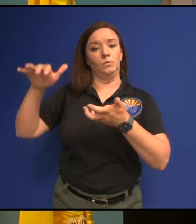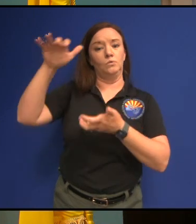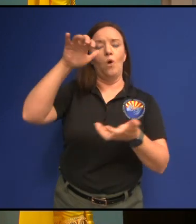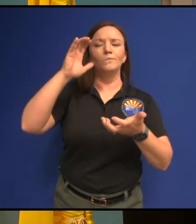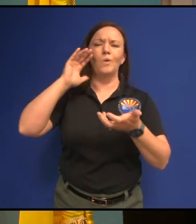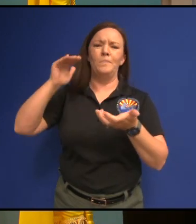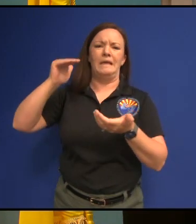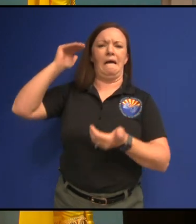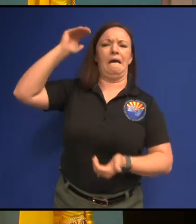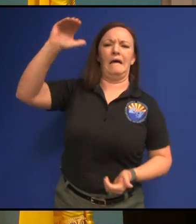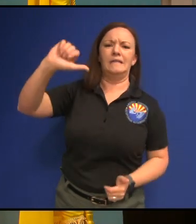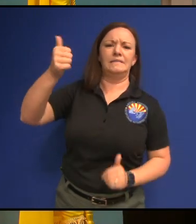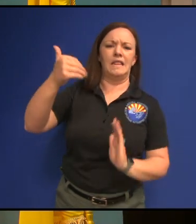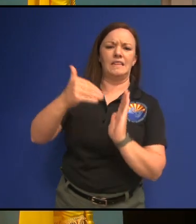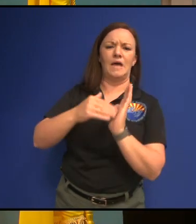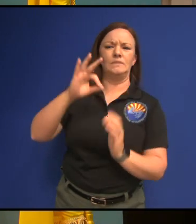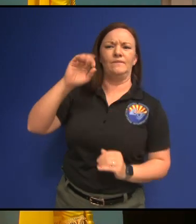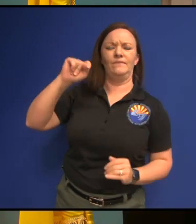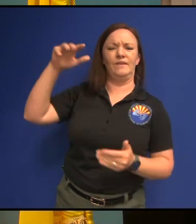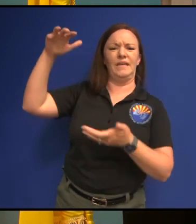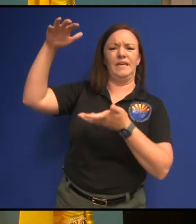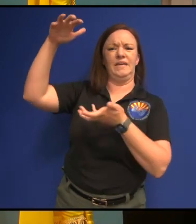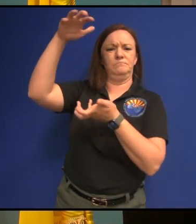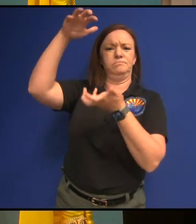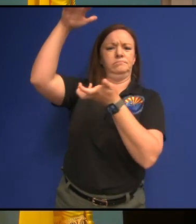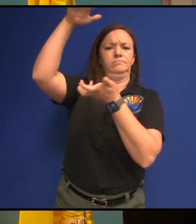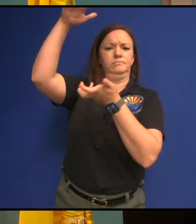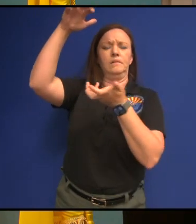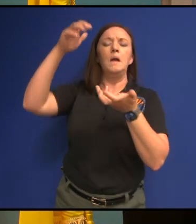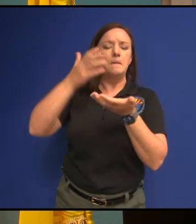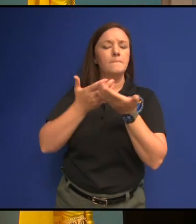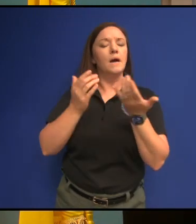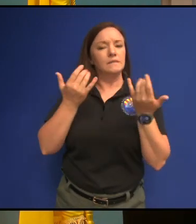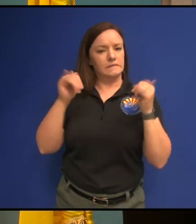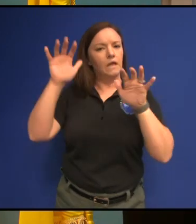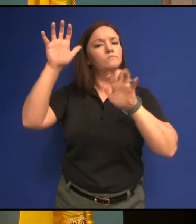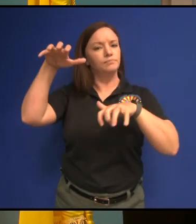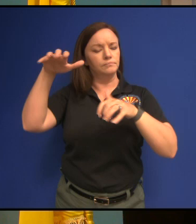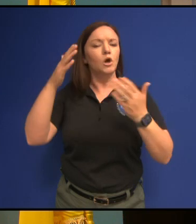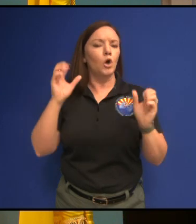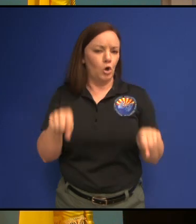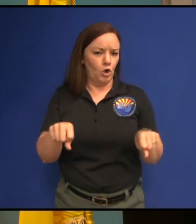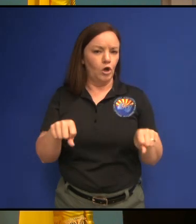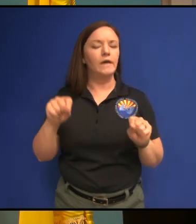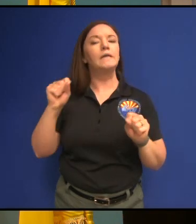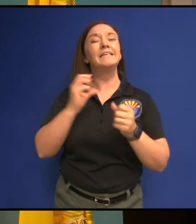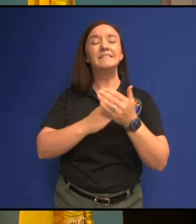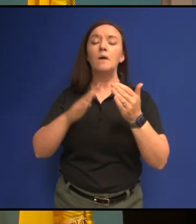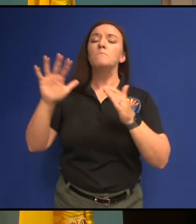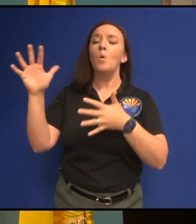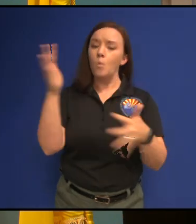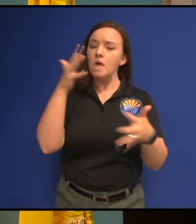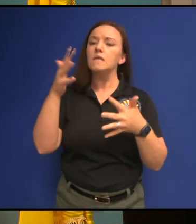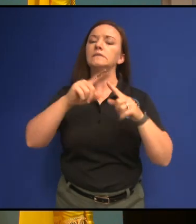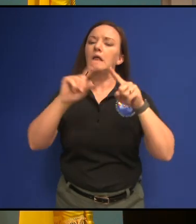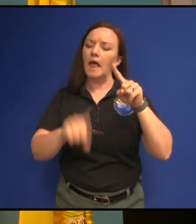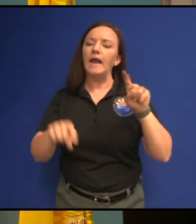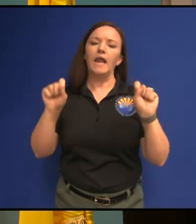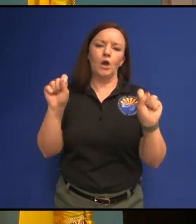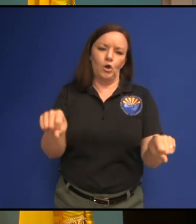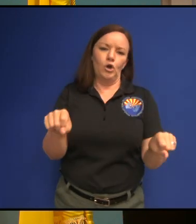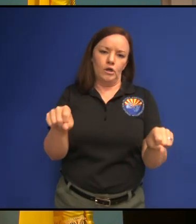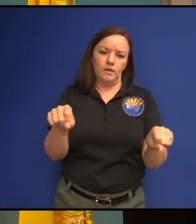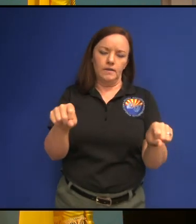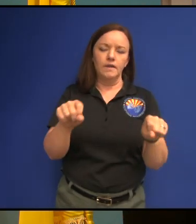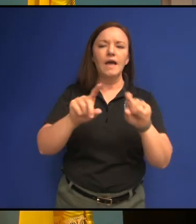10,000 feet and above, but we'll have the potential to create some gusty and erratic winds, and potentially some lightning, which could serve